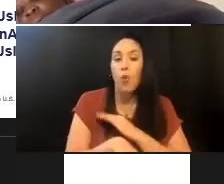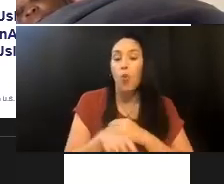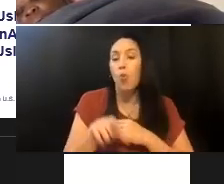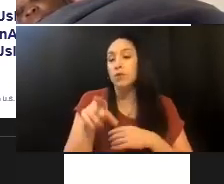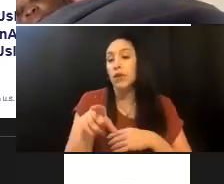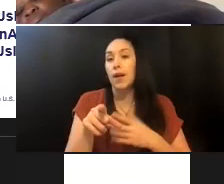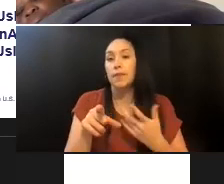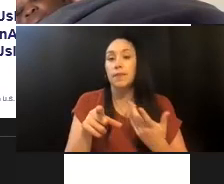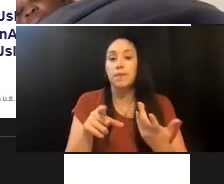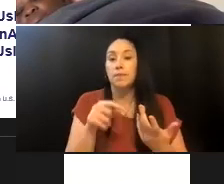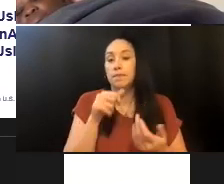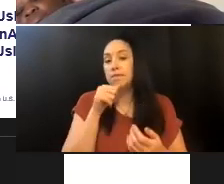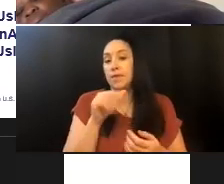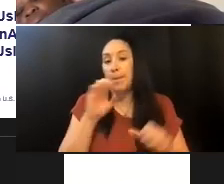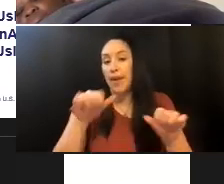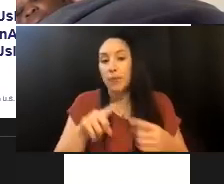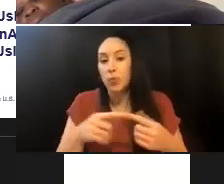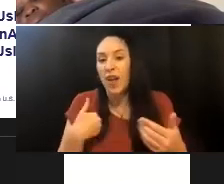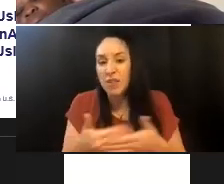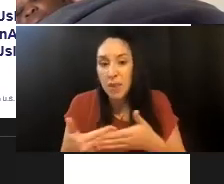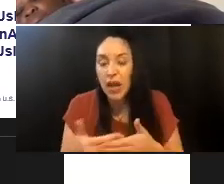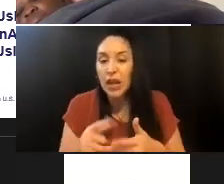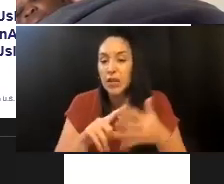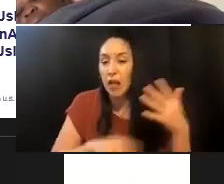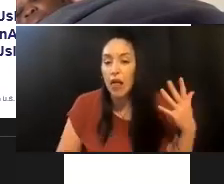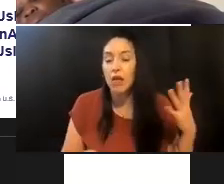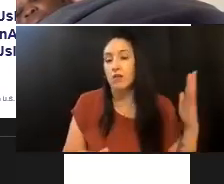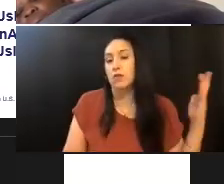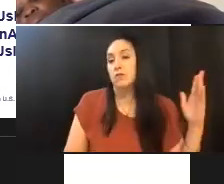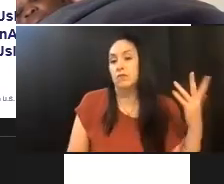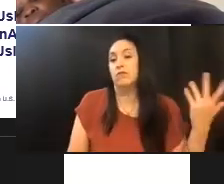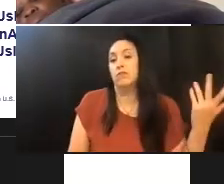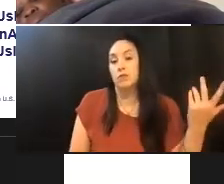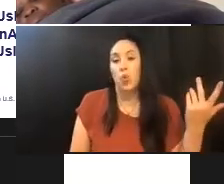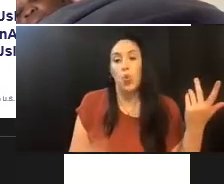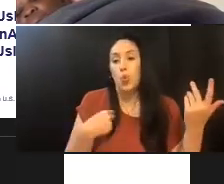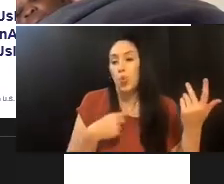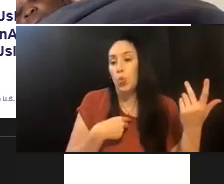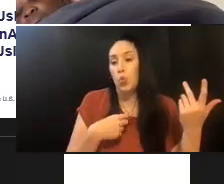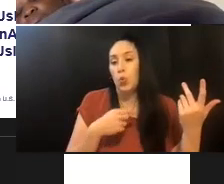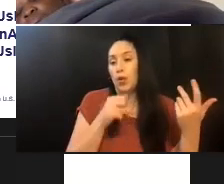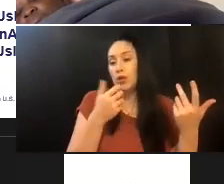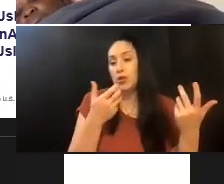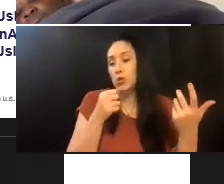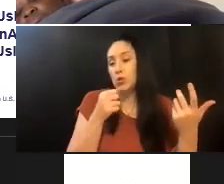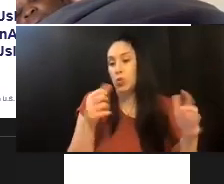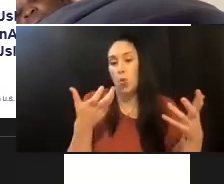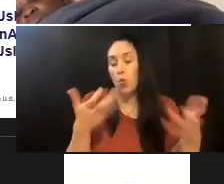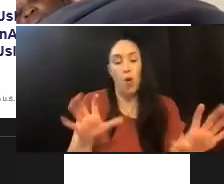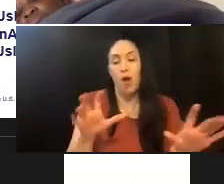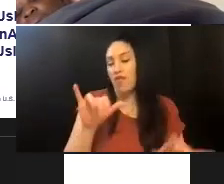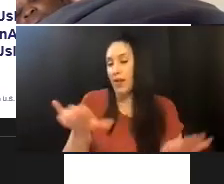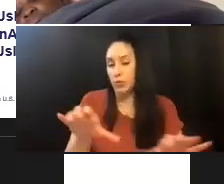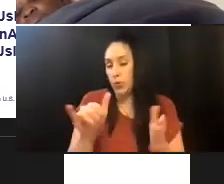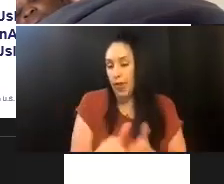disability community in the past that we want to make sure is not done, obviously. And all of those things are